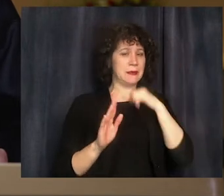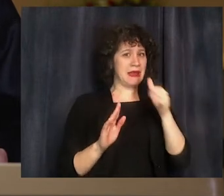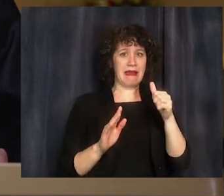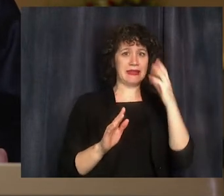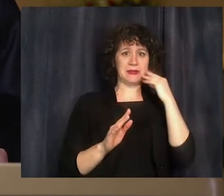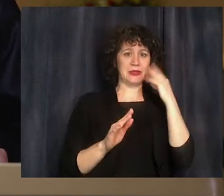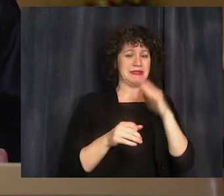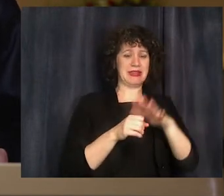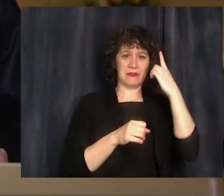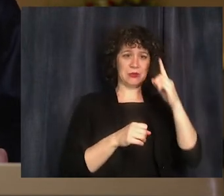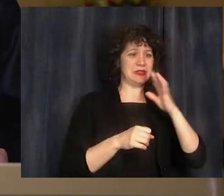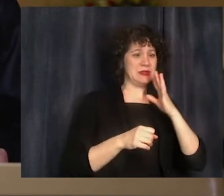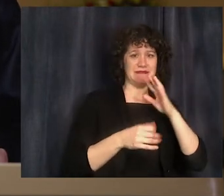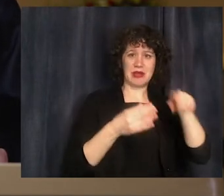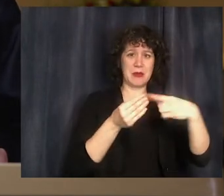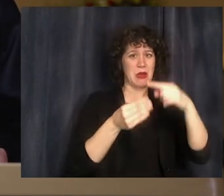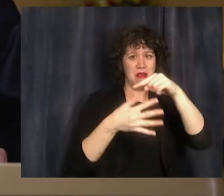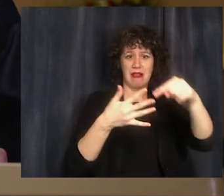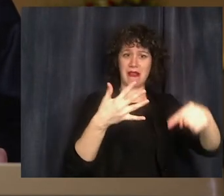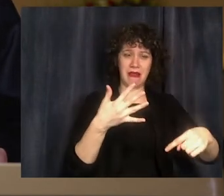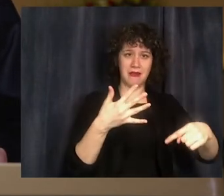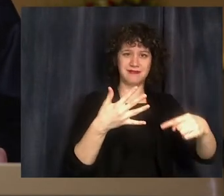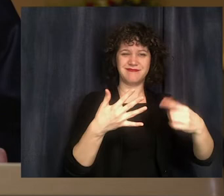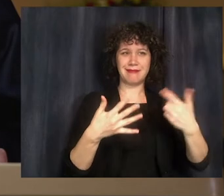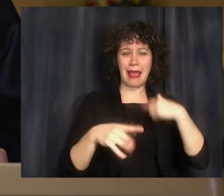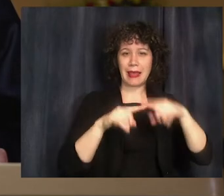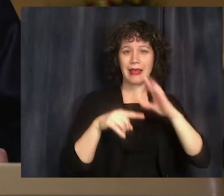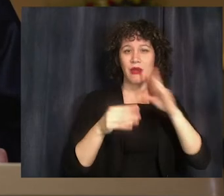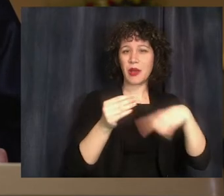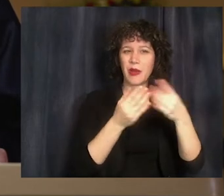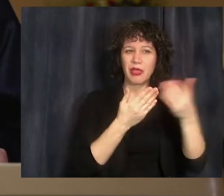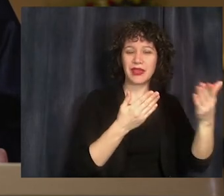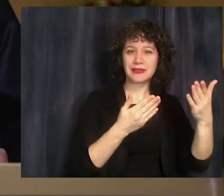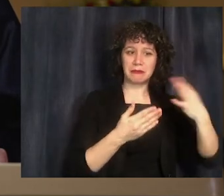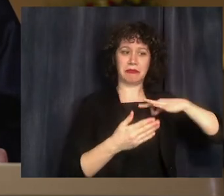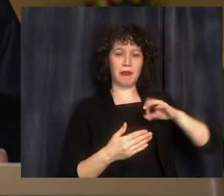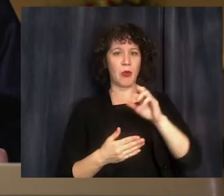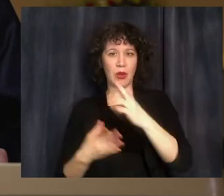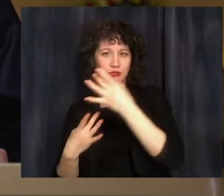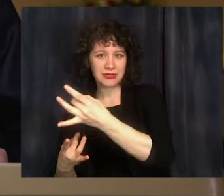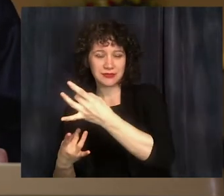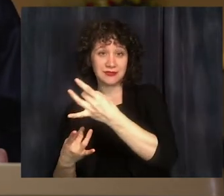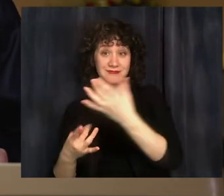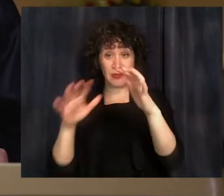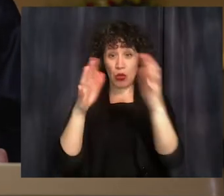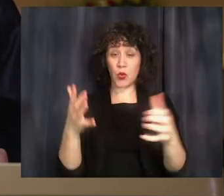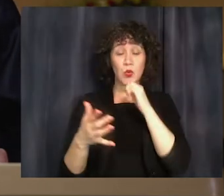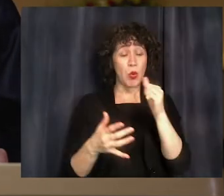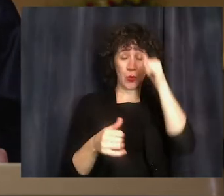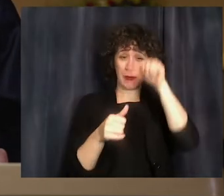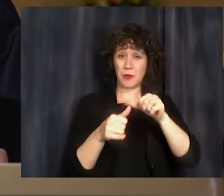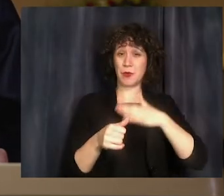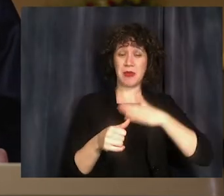matter, especially that which would be considered useful or interesting. Indeed, the world will little note nor long remember what I say